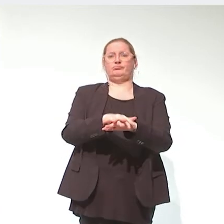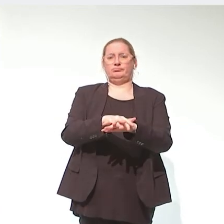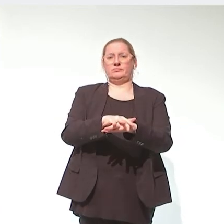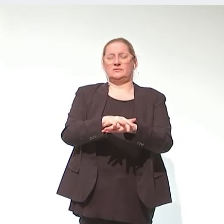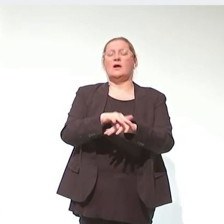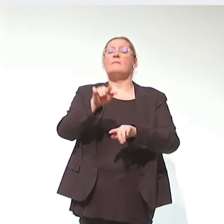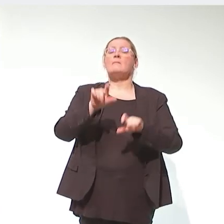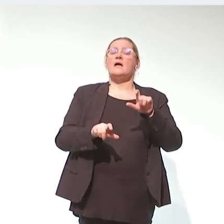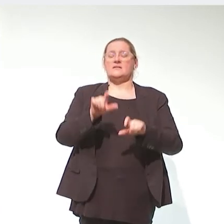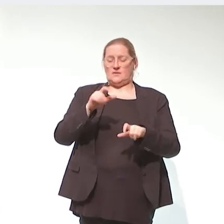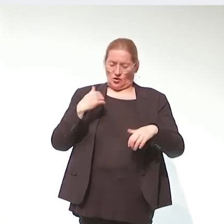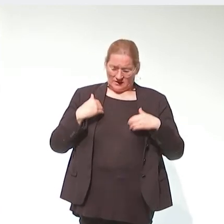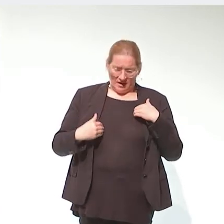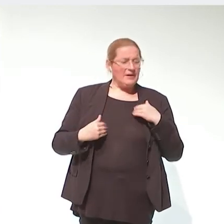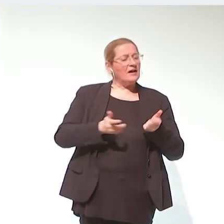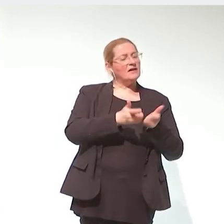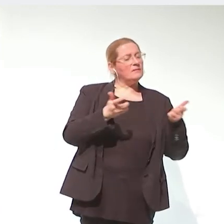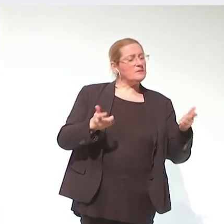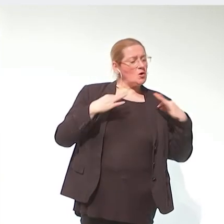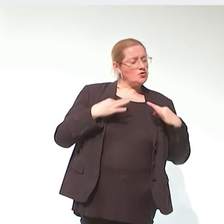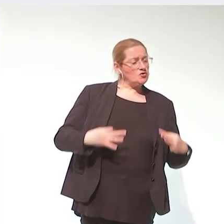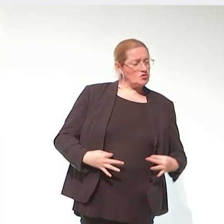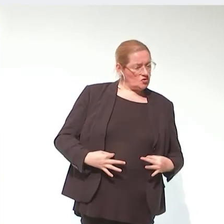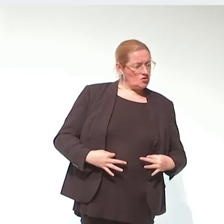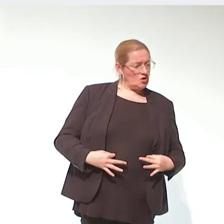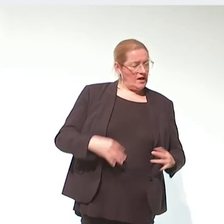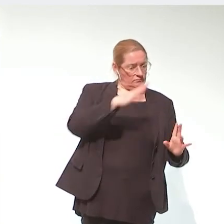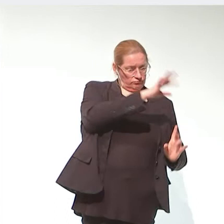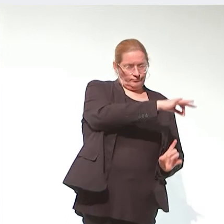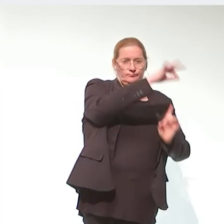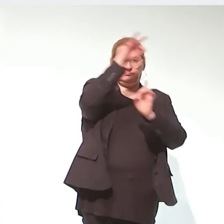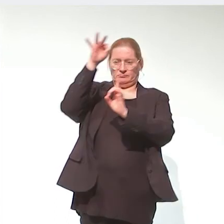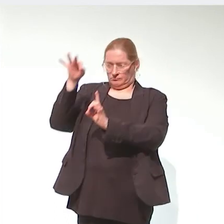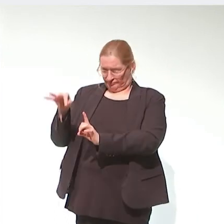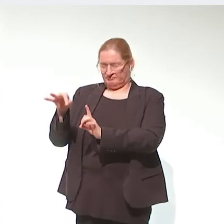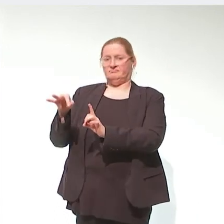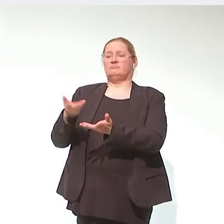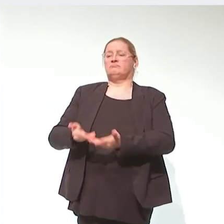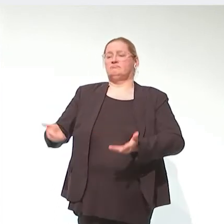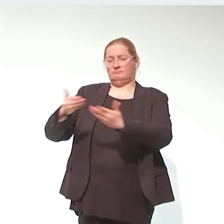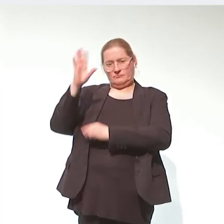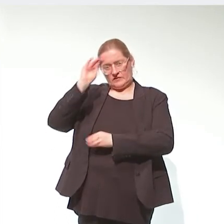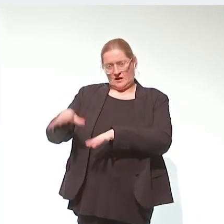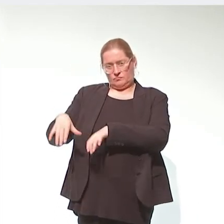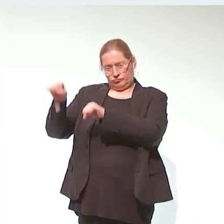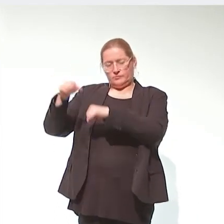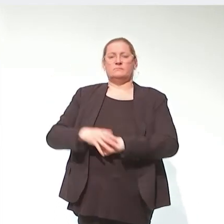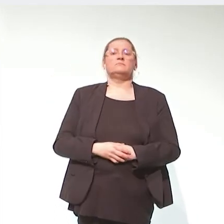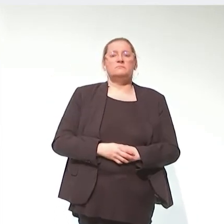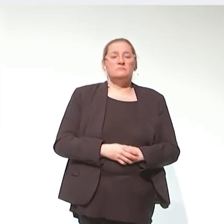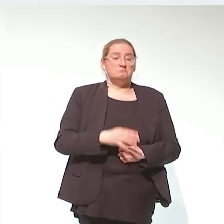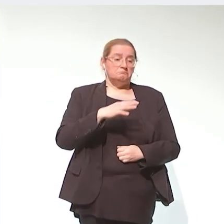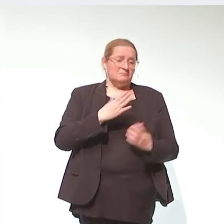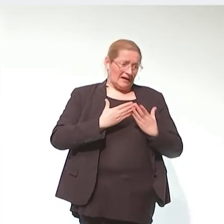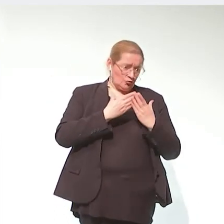work. Through this cooperation framework, students who attend a special school or a special unit in a regular